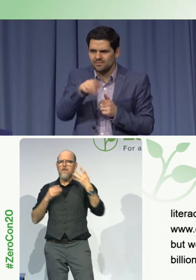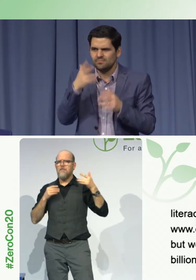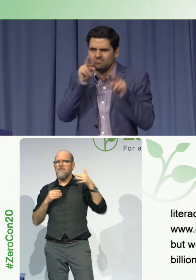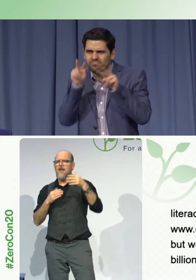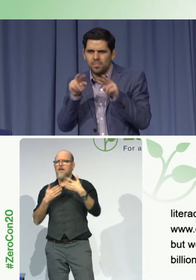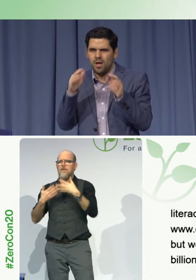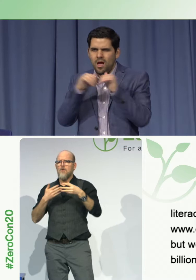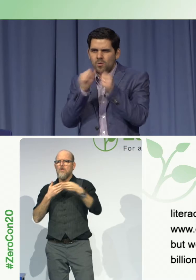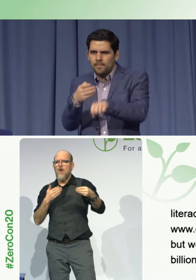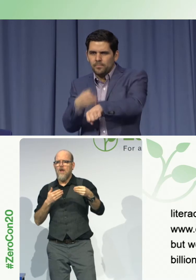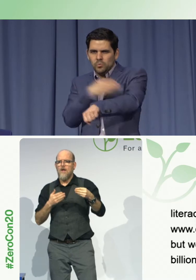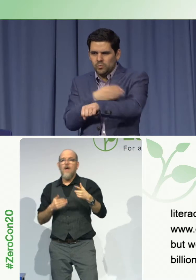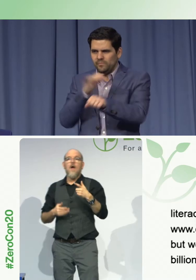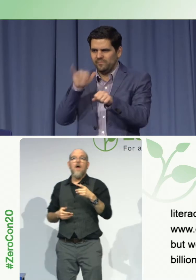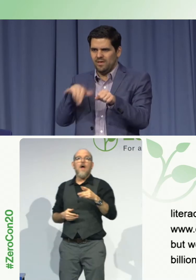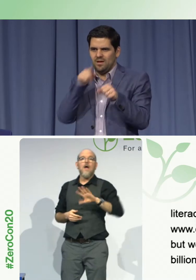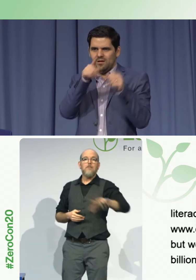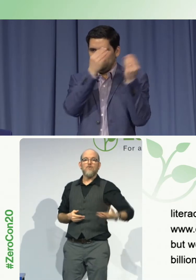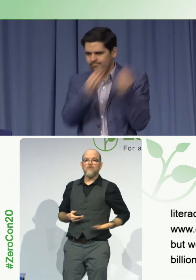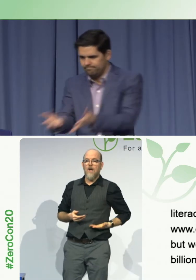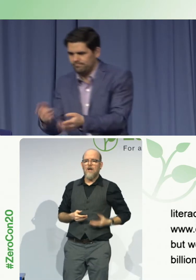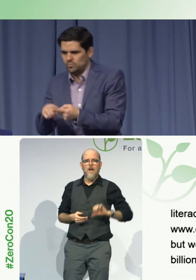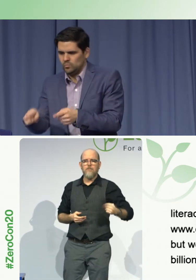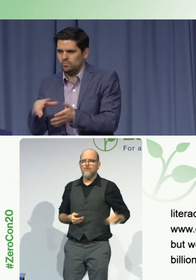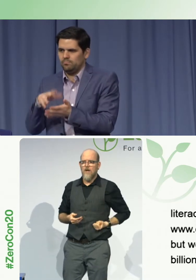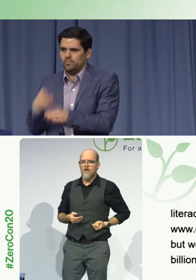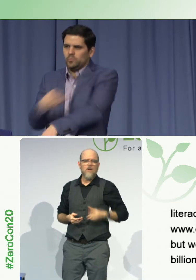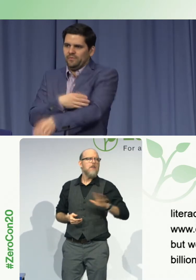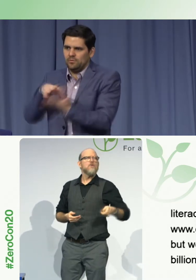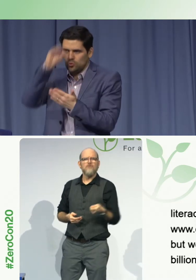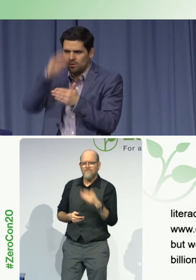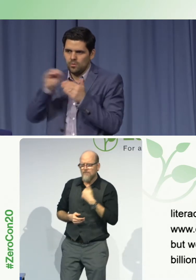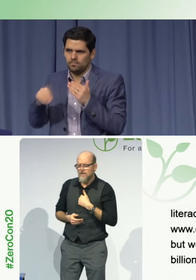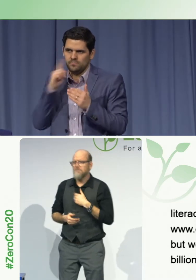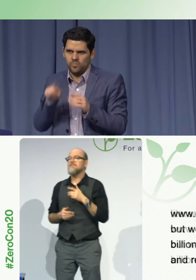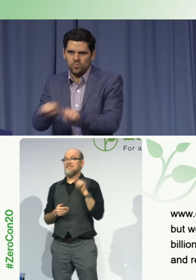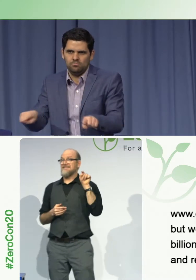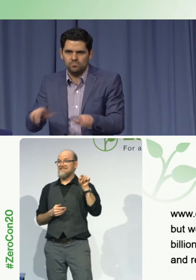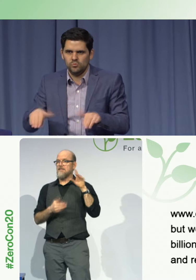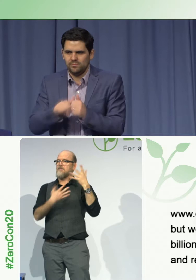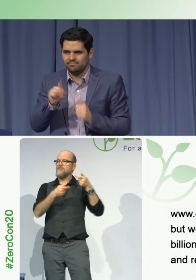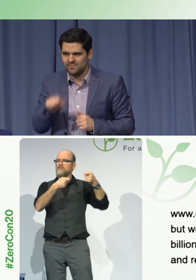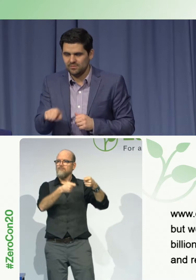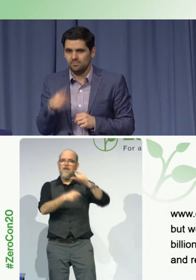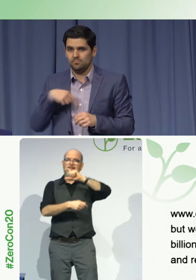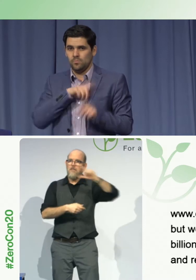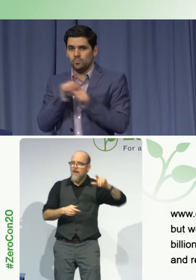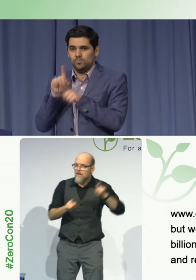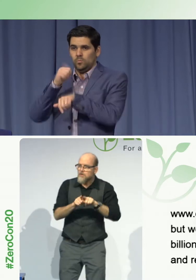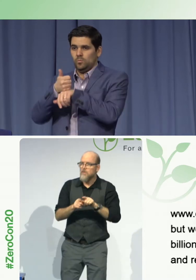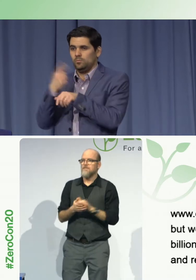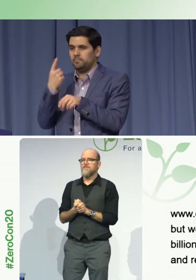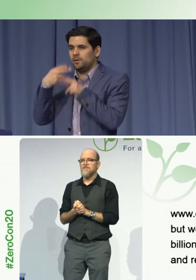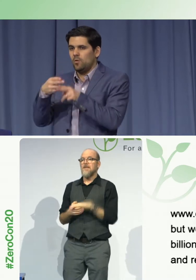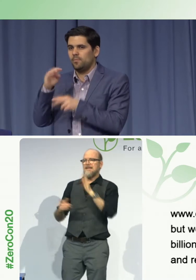their ecosystems and really develop better data that informs the way in which we transform programs in